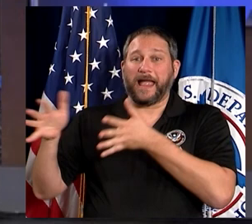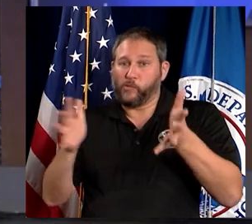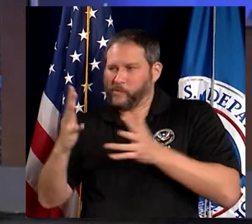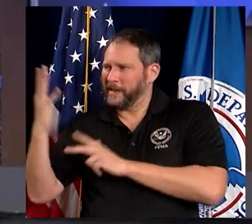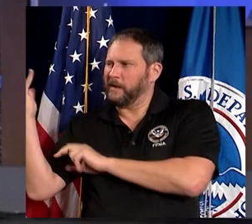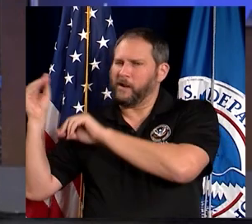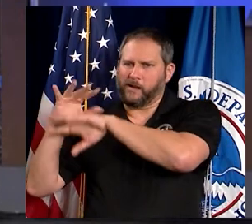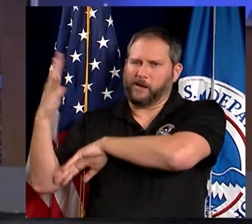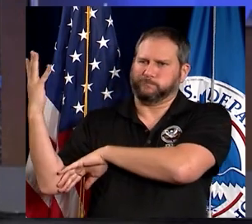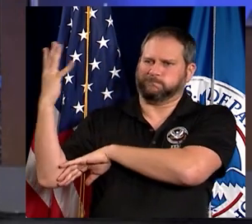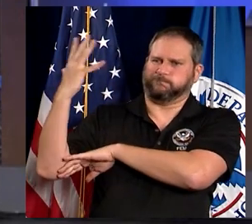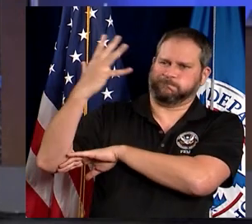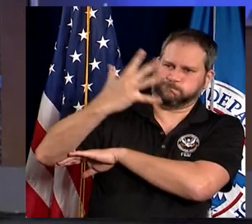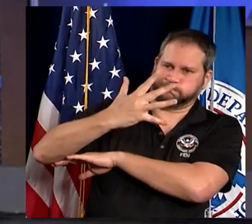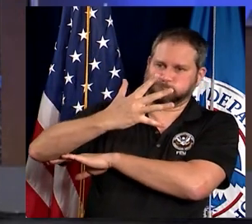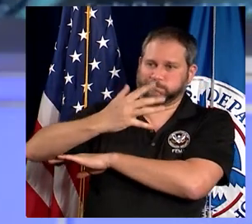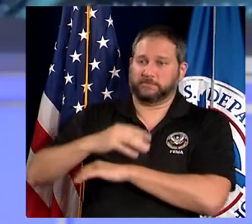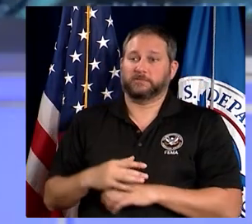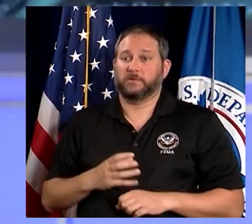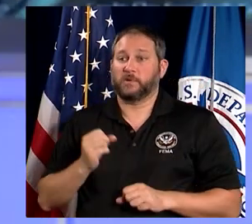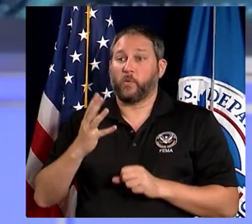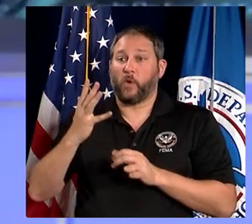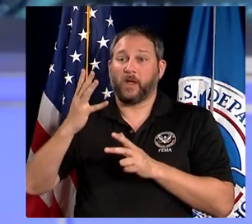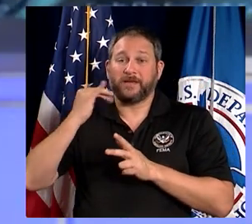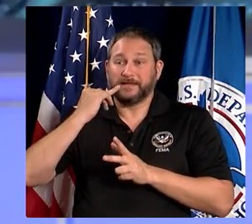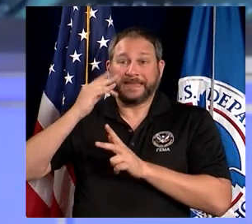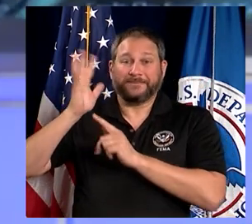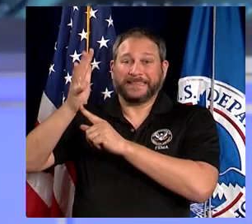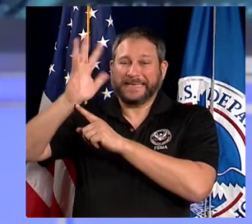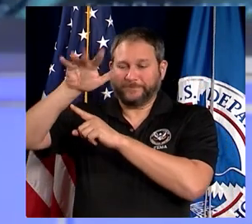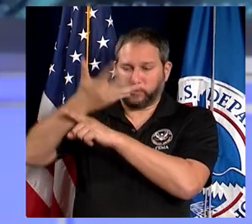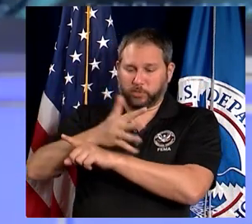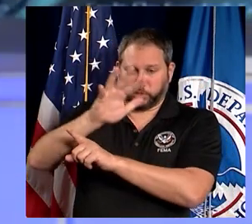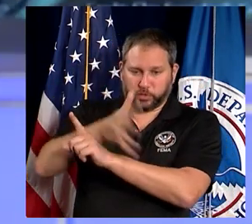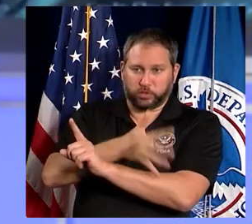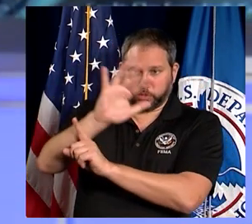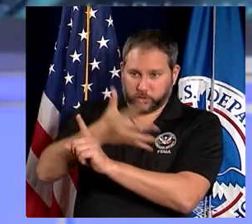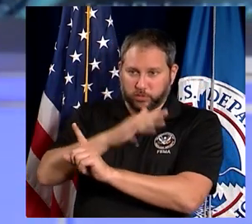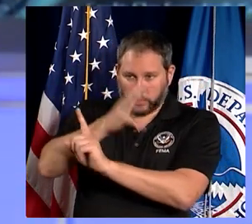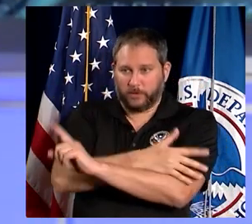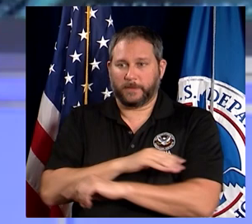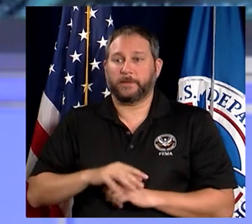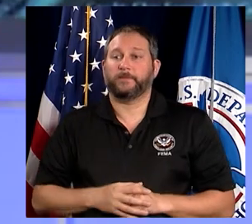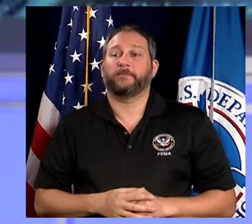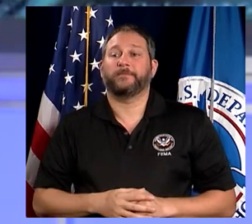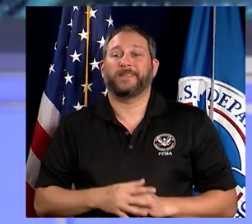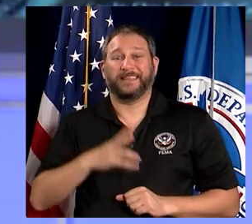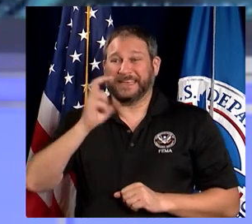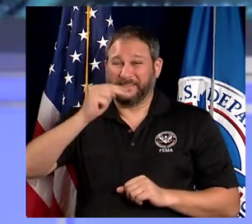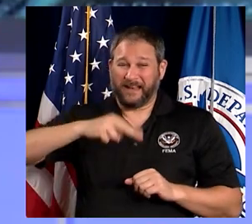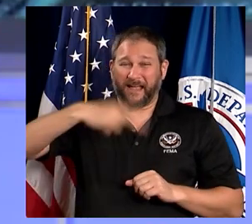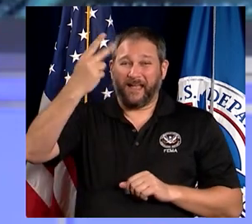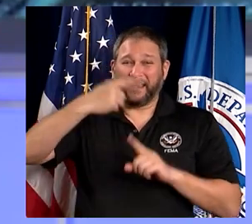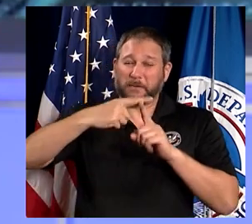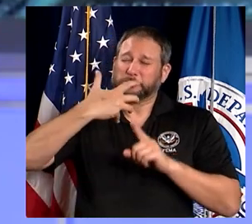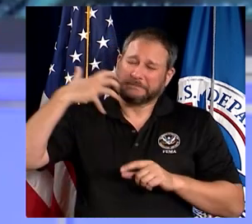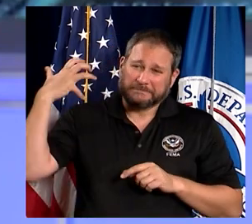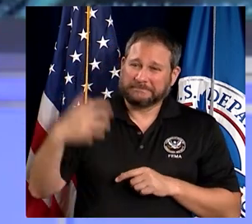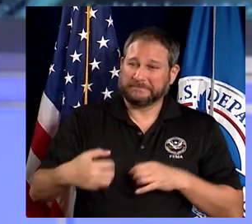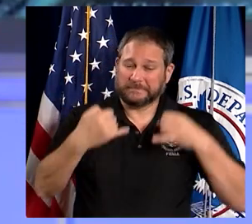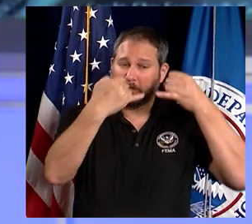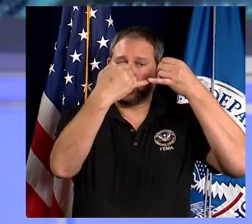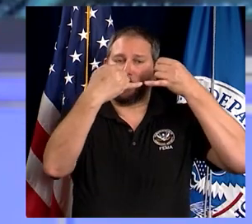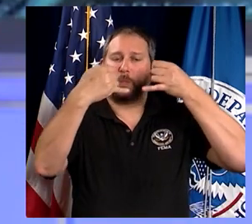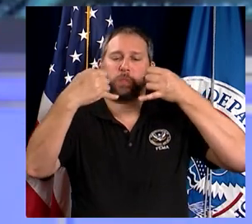off limbs from ice. Meanwhile, high temperatures can cause power lines to sag. And whenever a